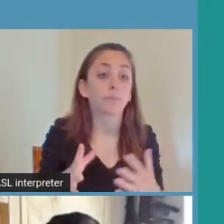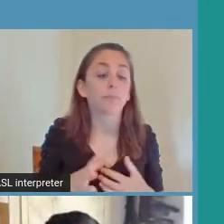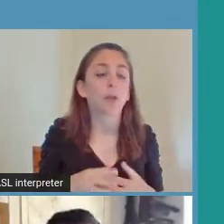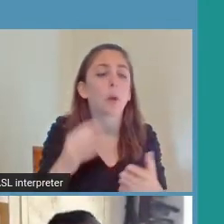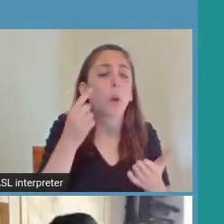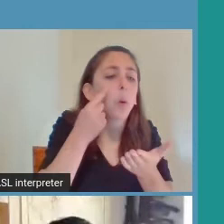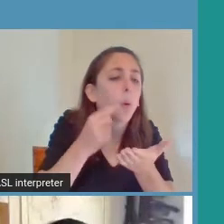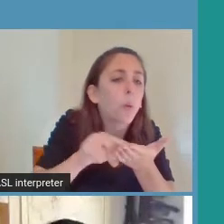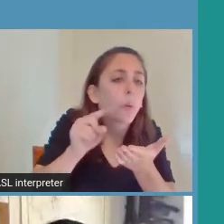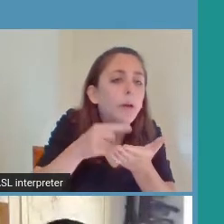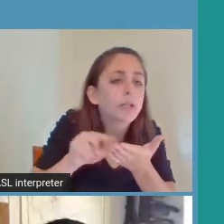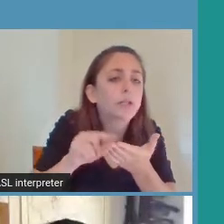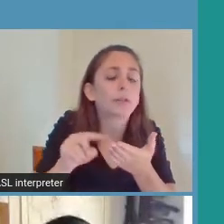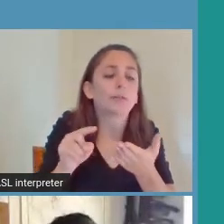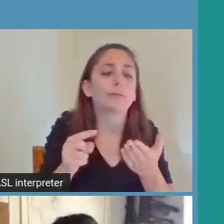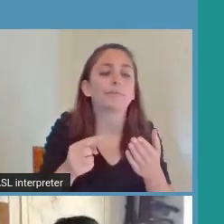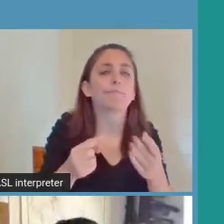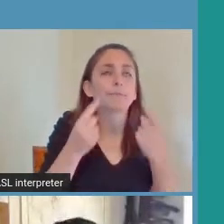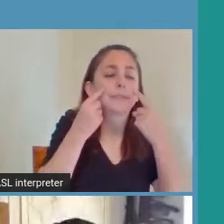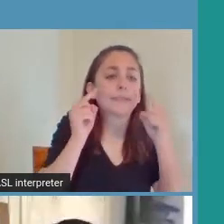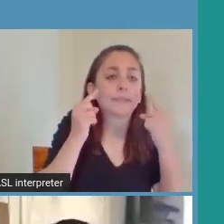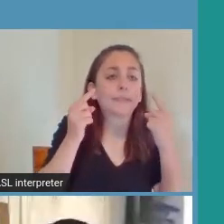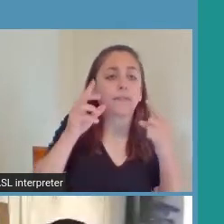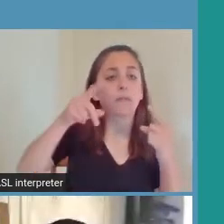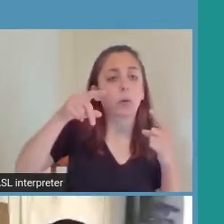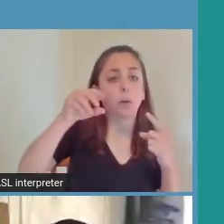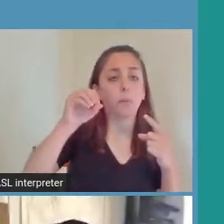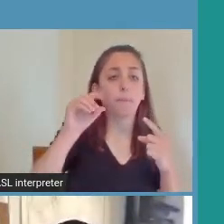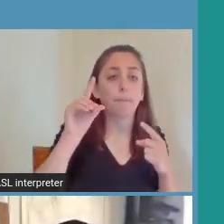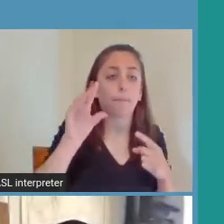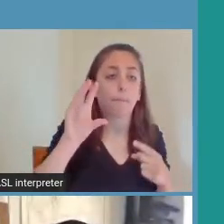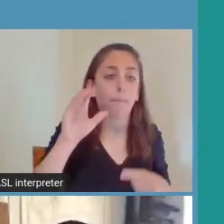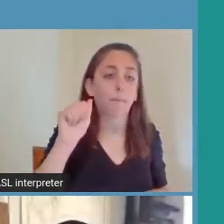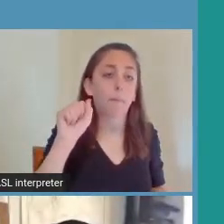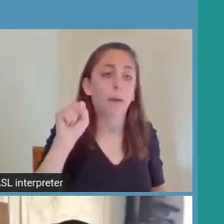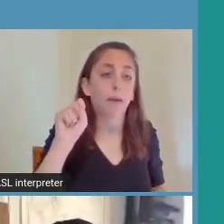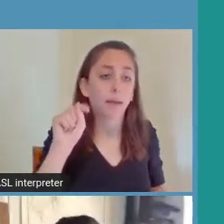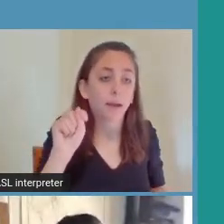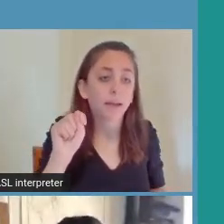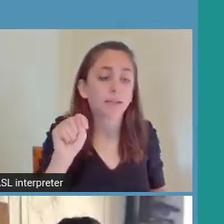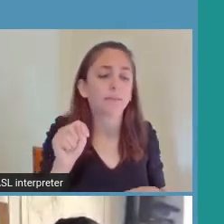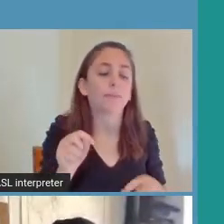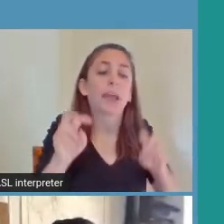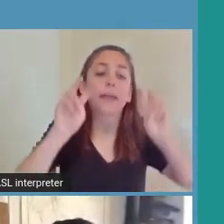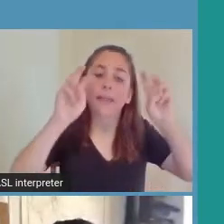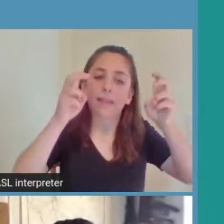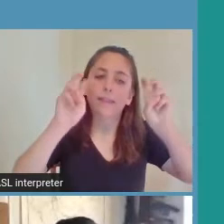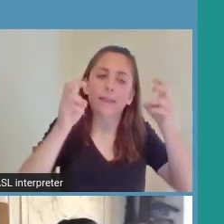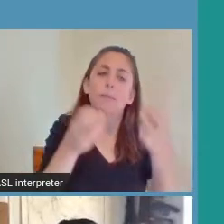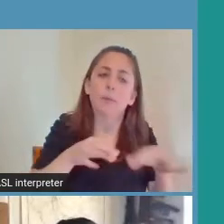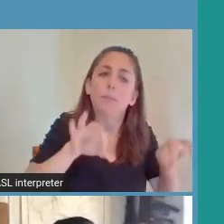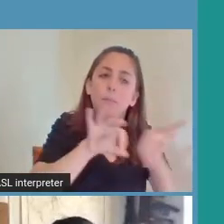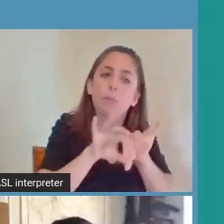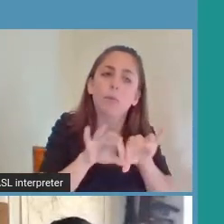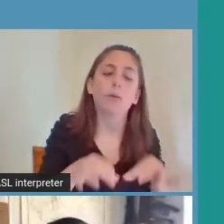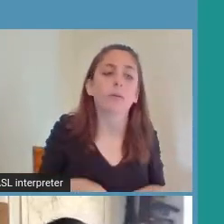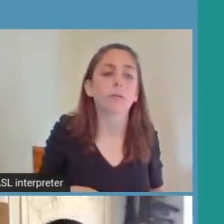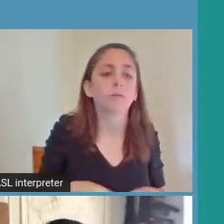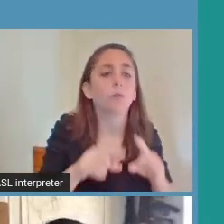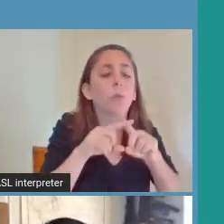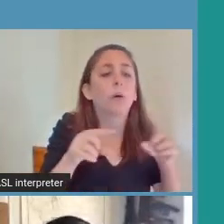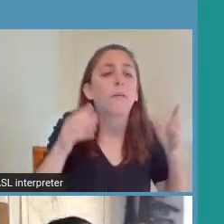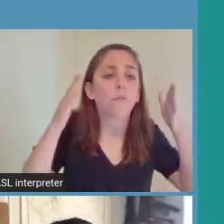on successful podcasts. And of course, the theme is a big part of it. And I wanted to stay consistent to focusing on Native